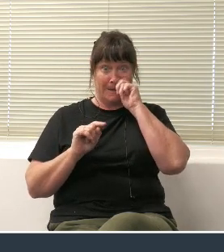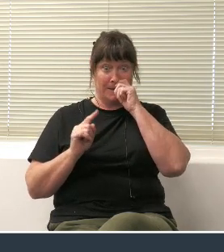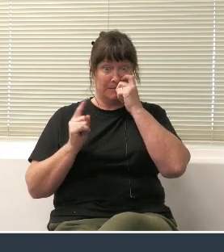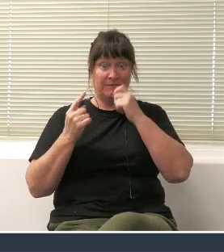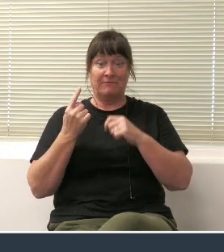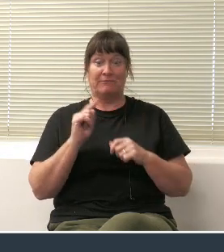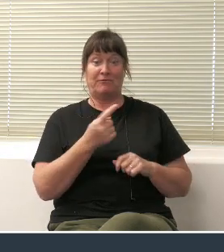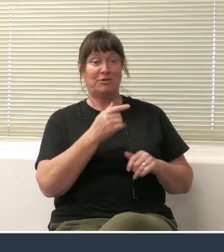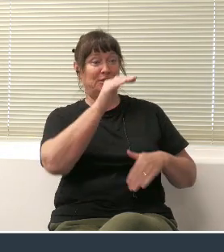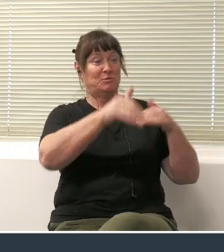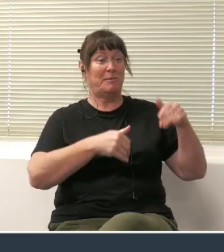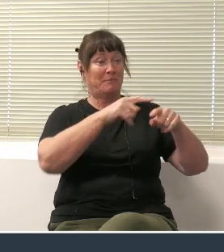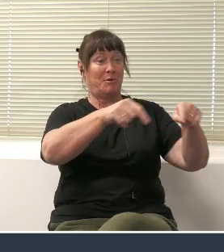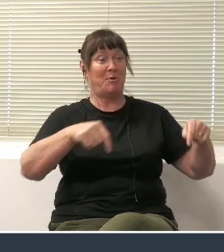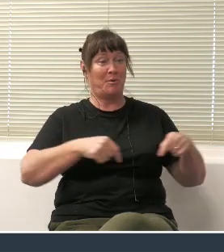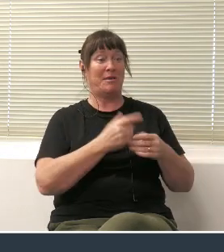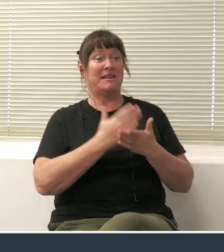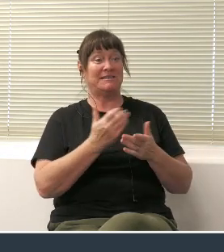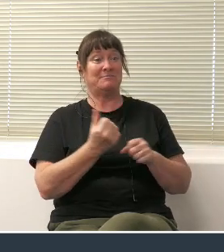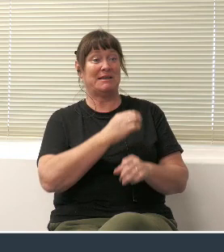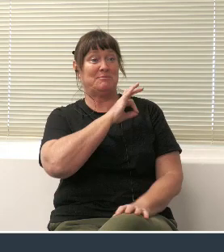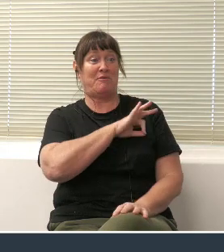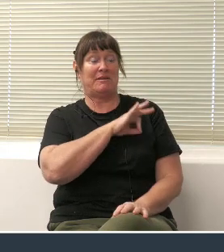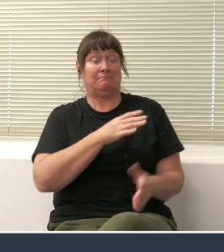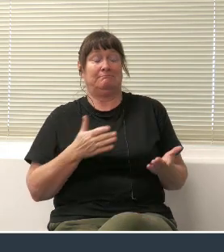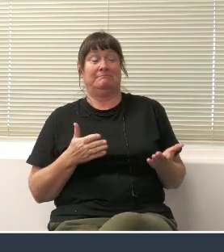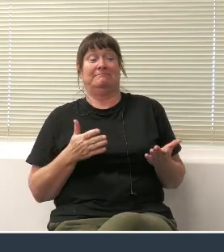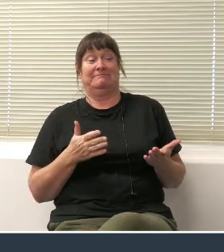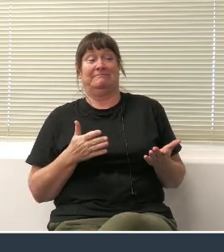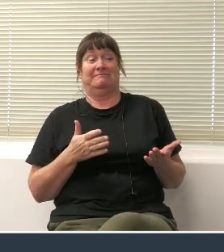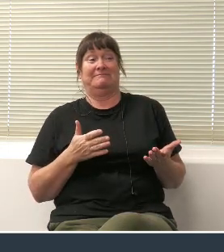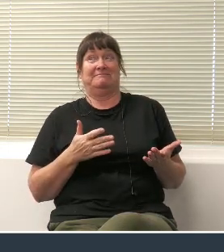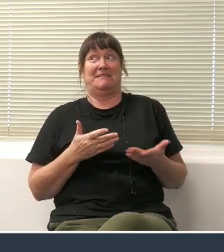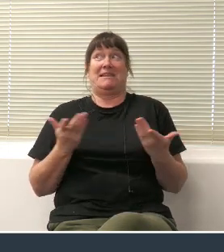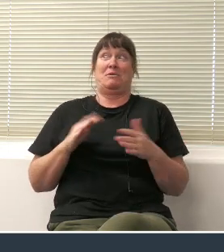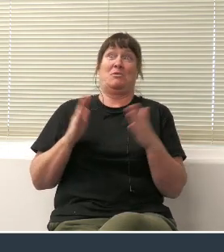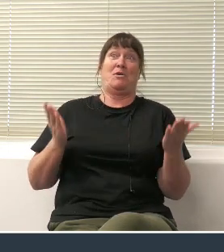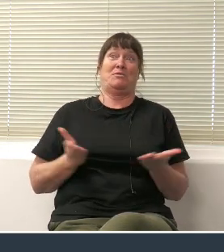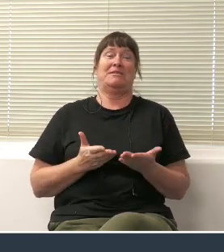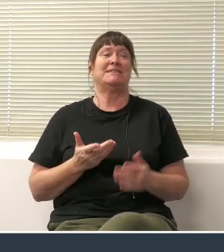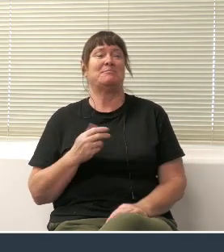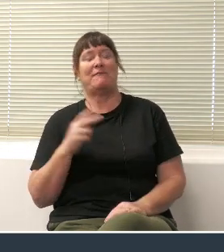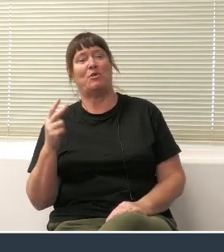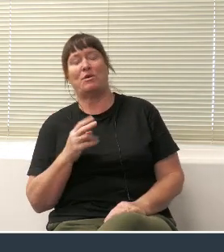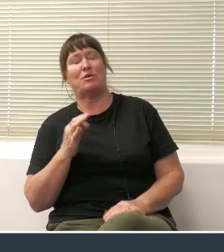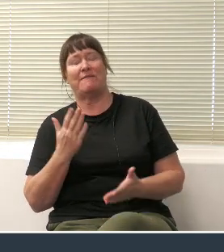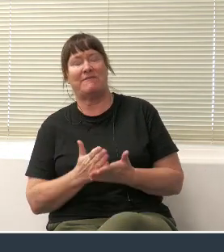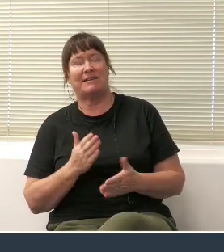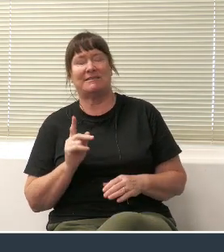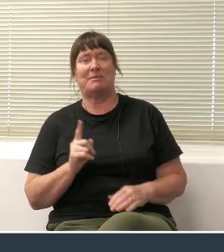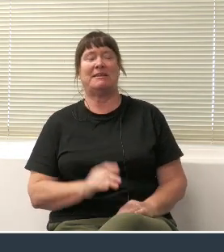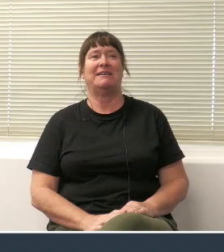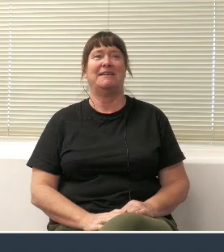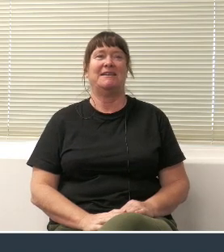pool in the world to make a profit, I think. So that's my personal view. I haven't got facts from it, but